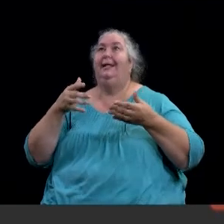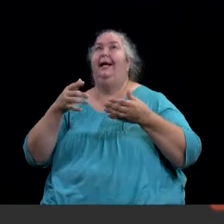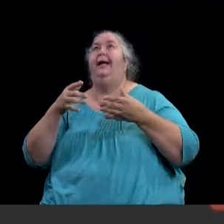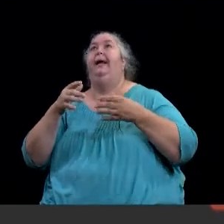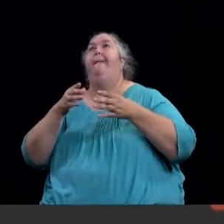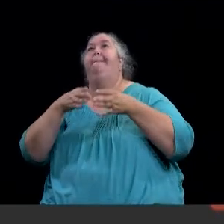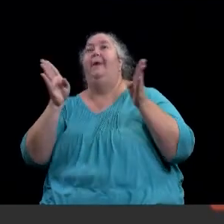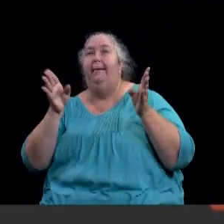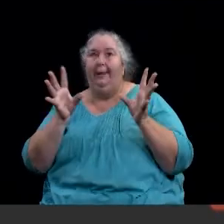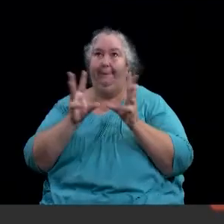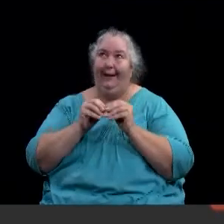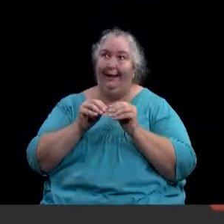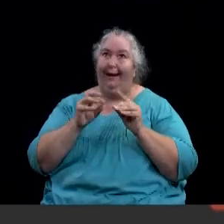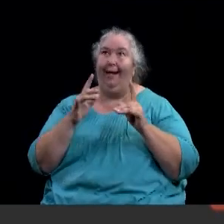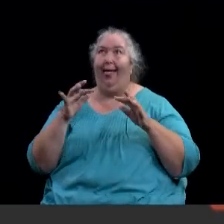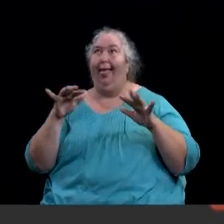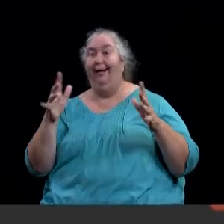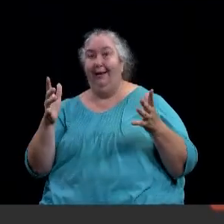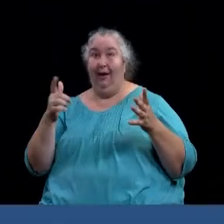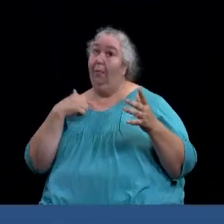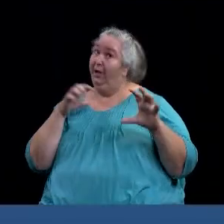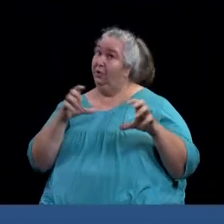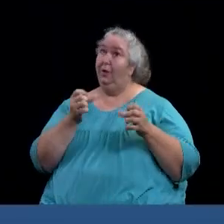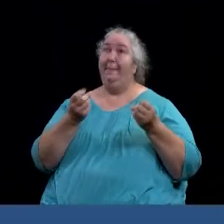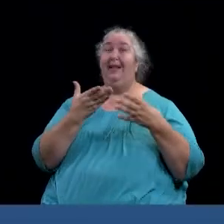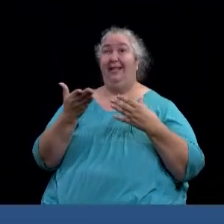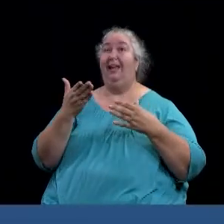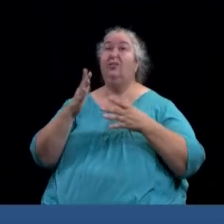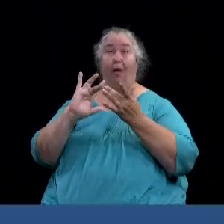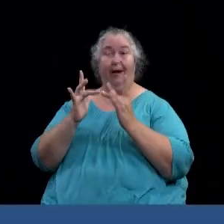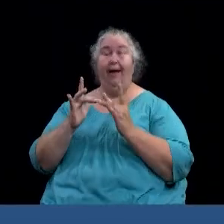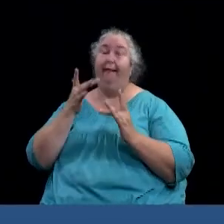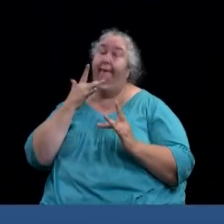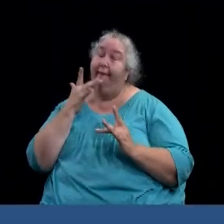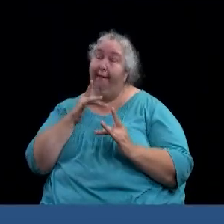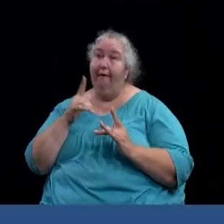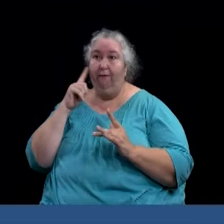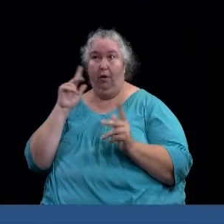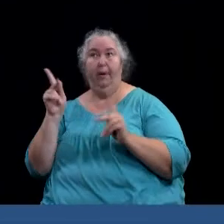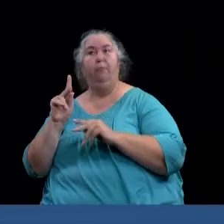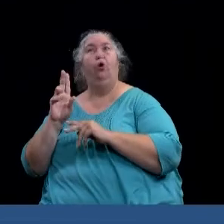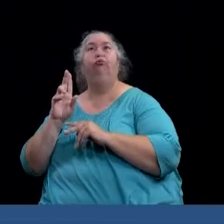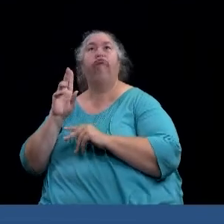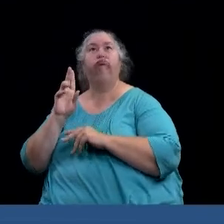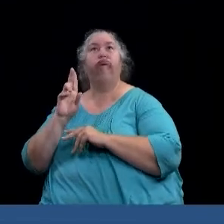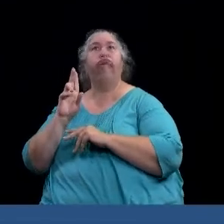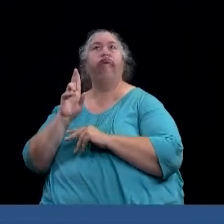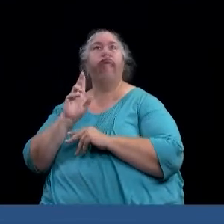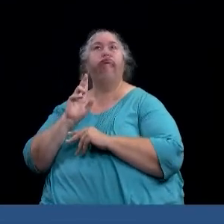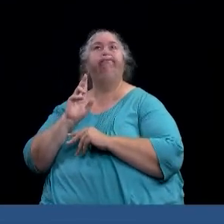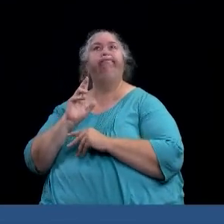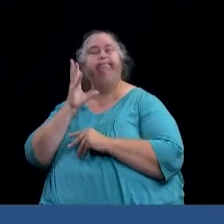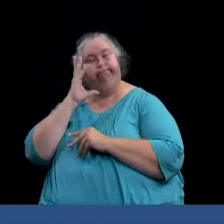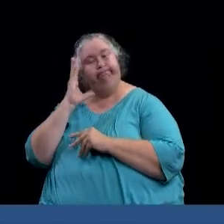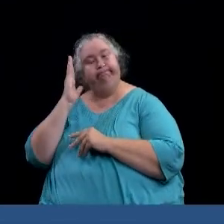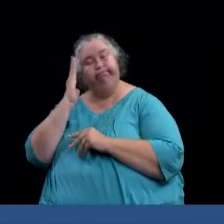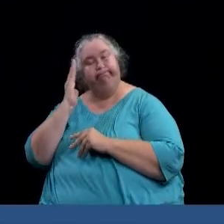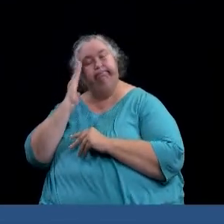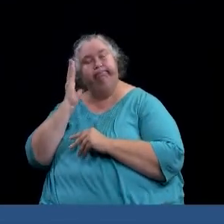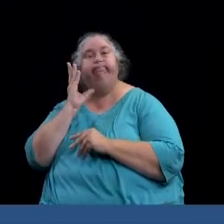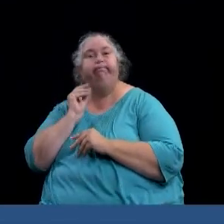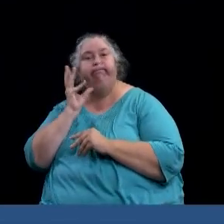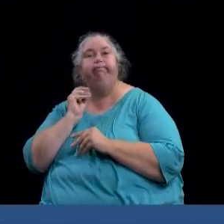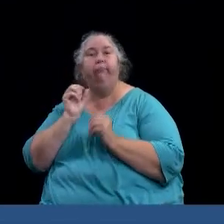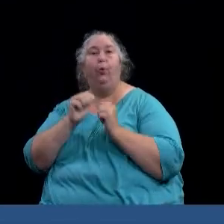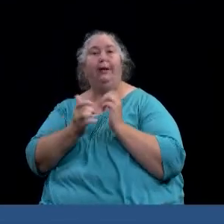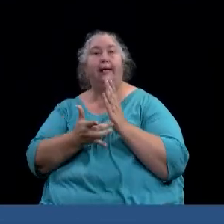things online for people who are used to using technology, but for people who are not, we have to still